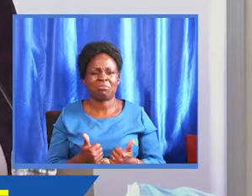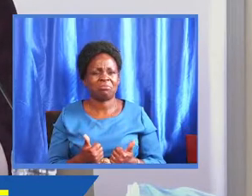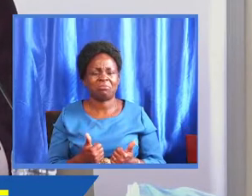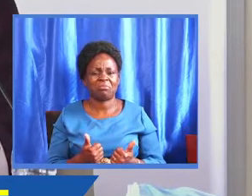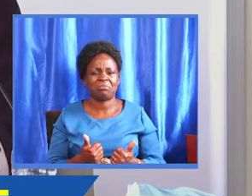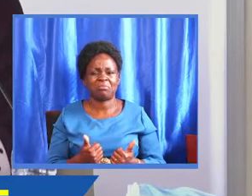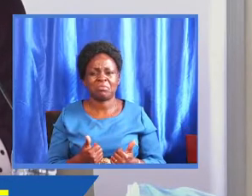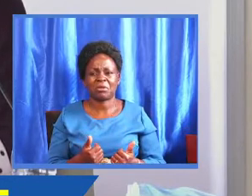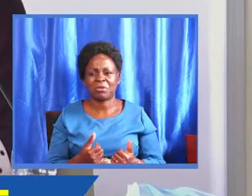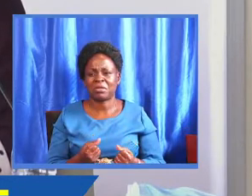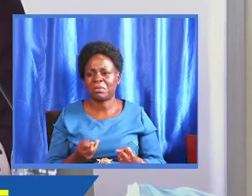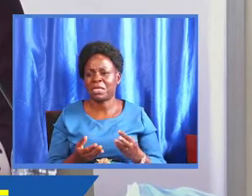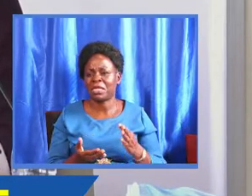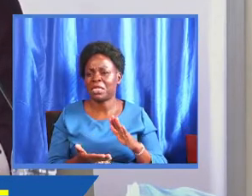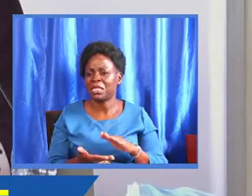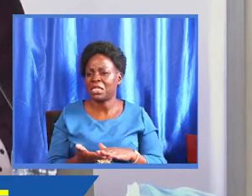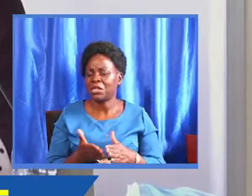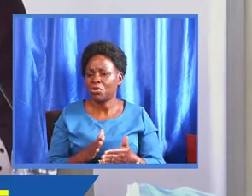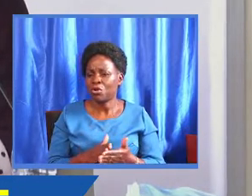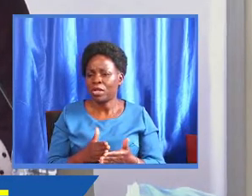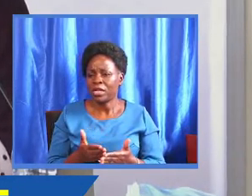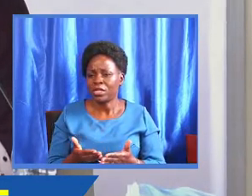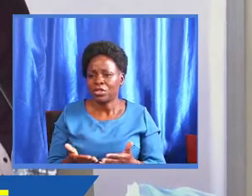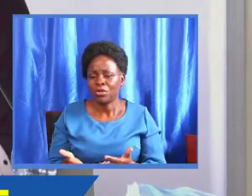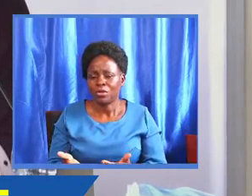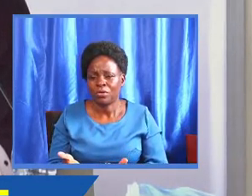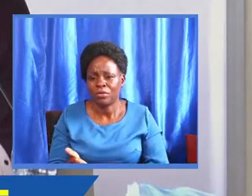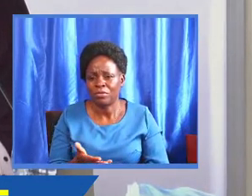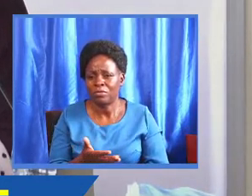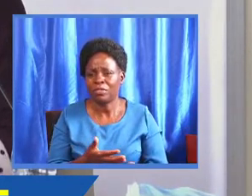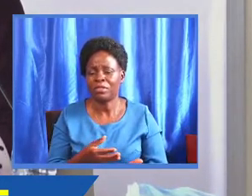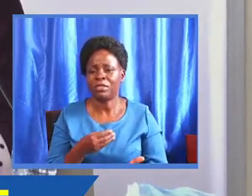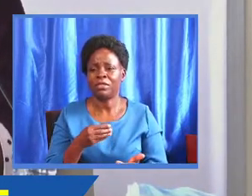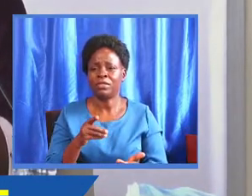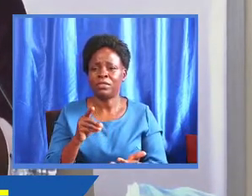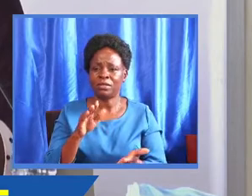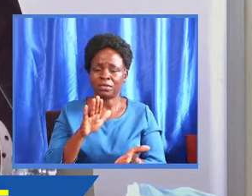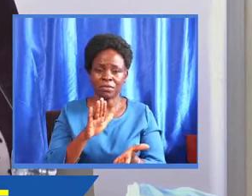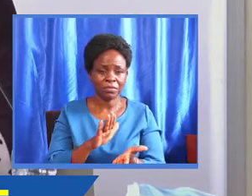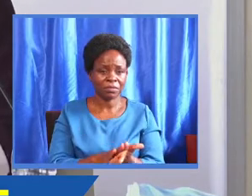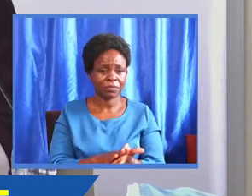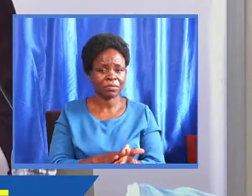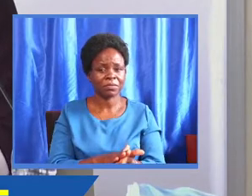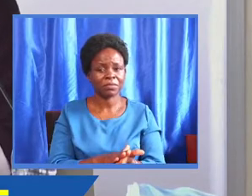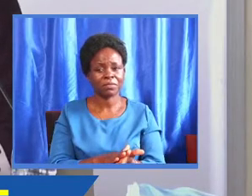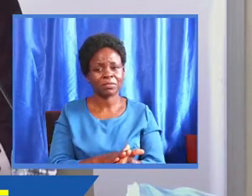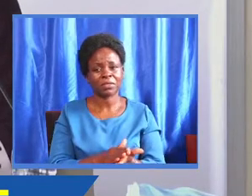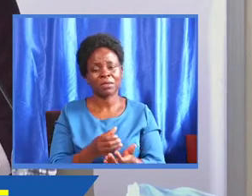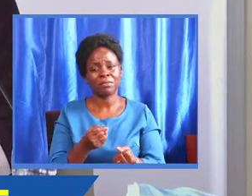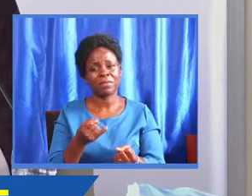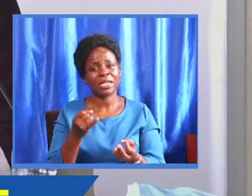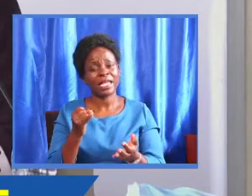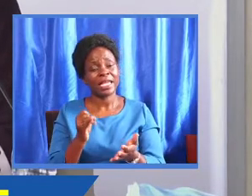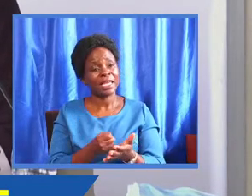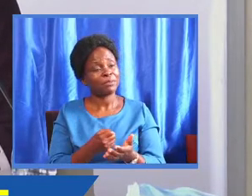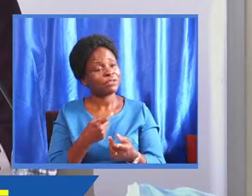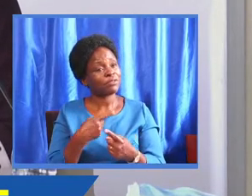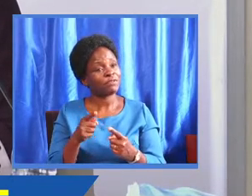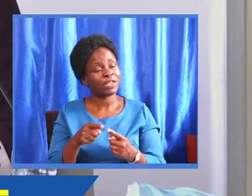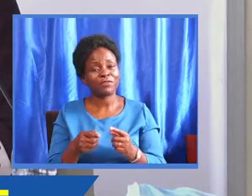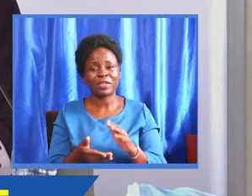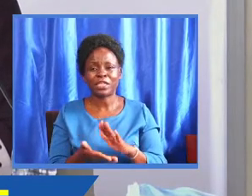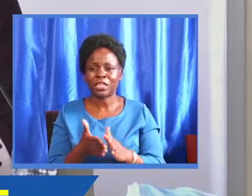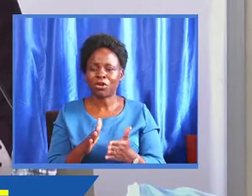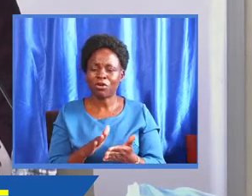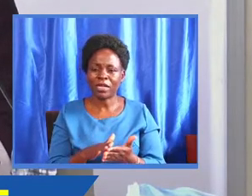of stakeholders that we're still engaging with, because it regards data, it regards a number of inputs from various stakeholders.